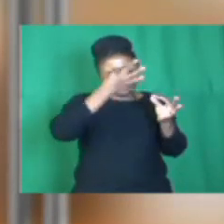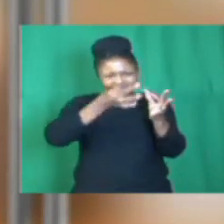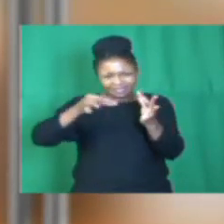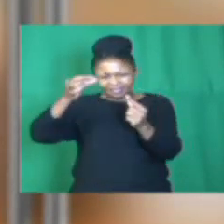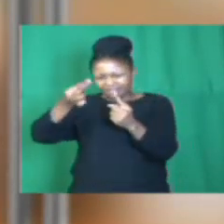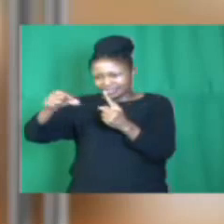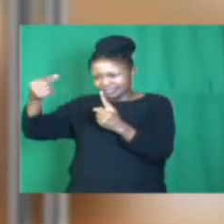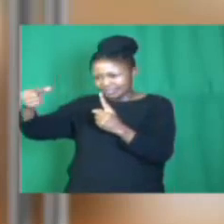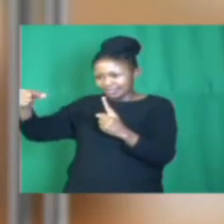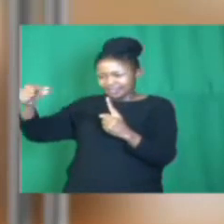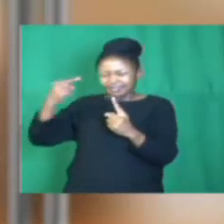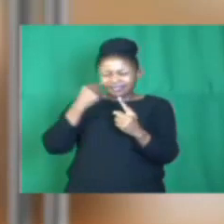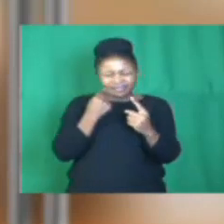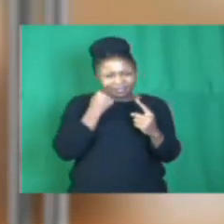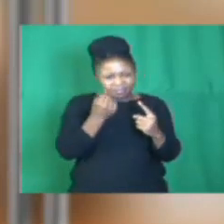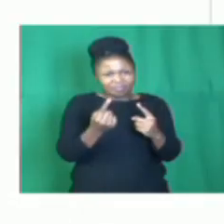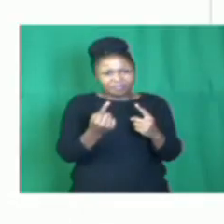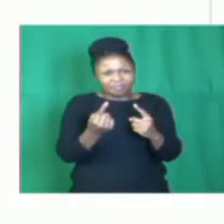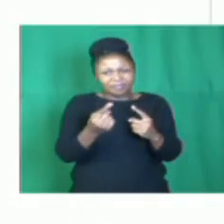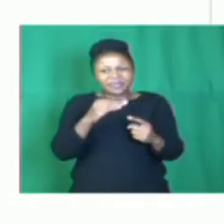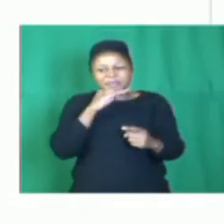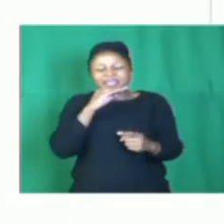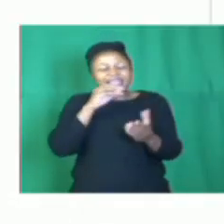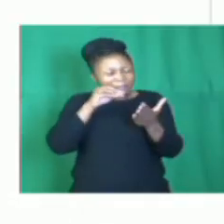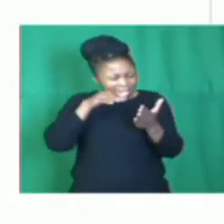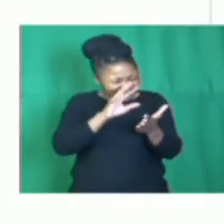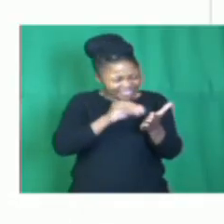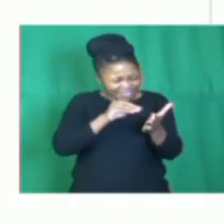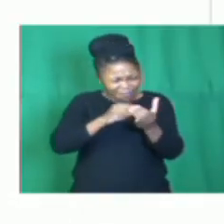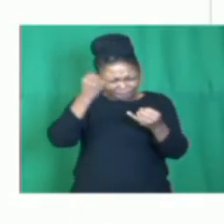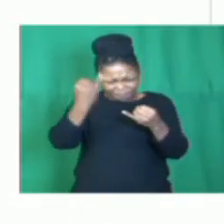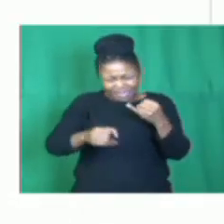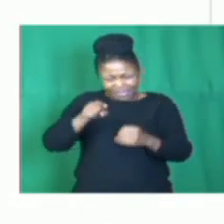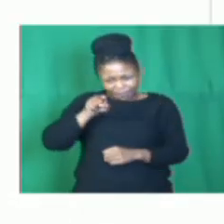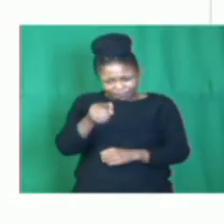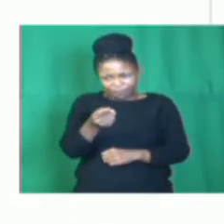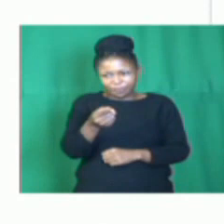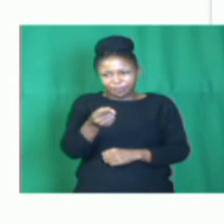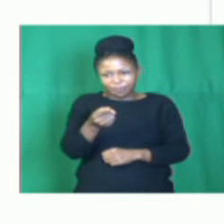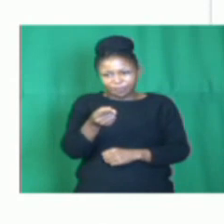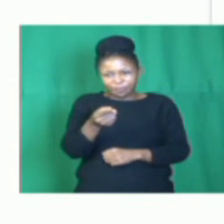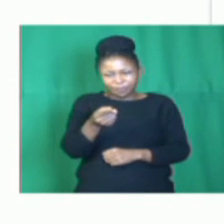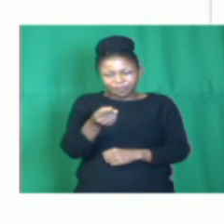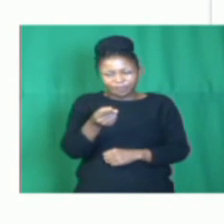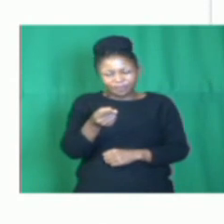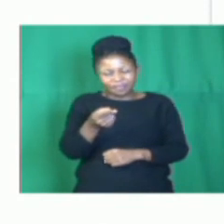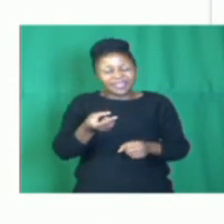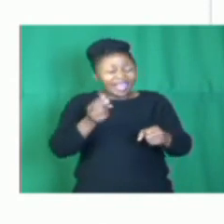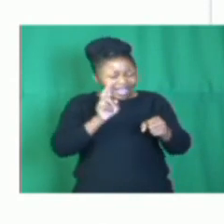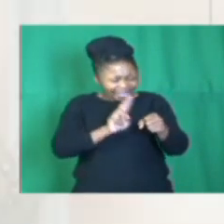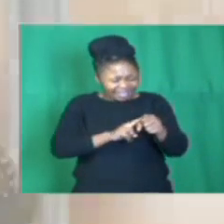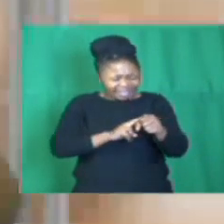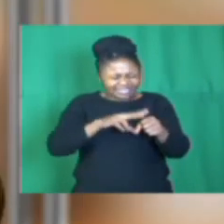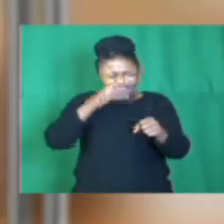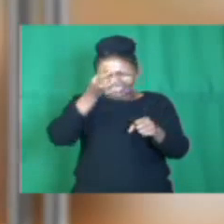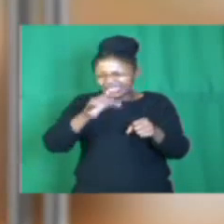learner, it is going to be marked by a full stop. And a sentence must make